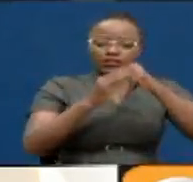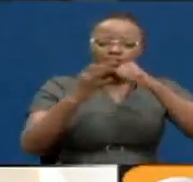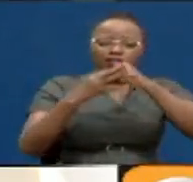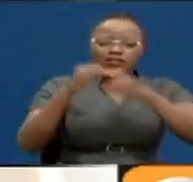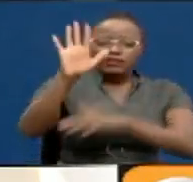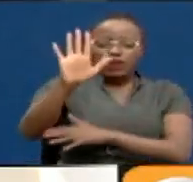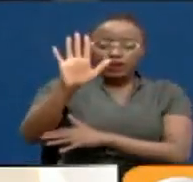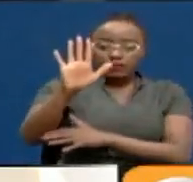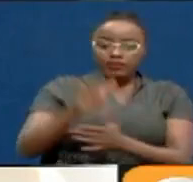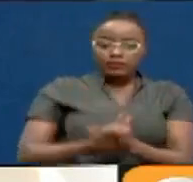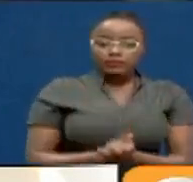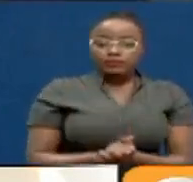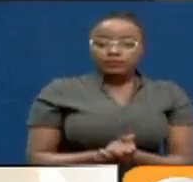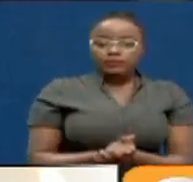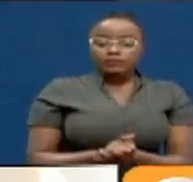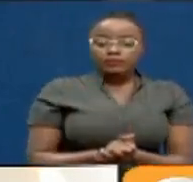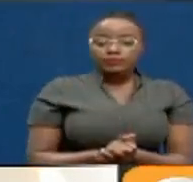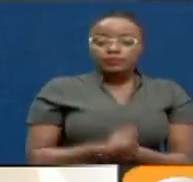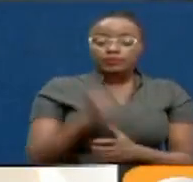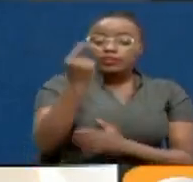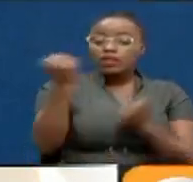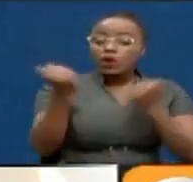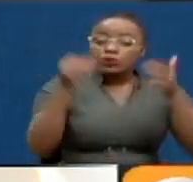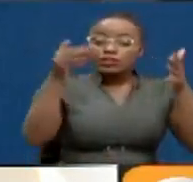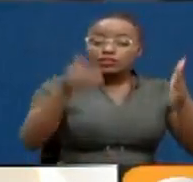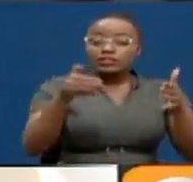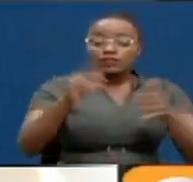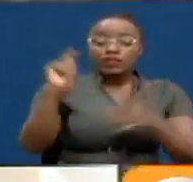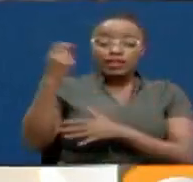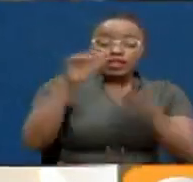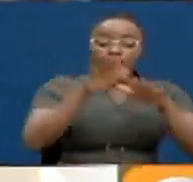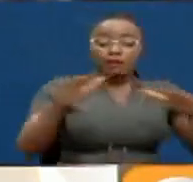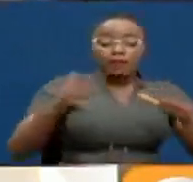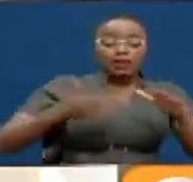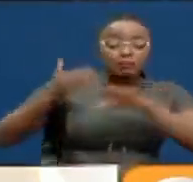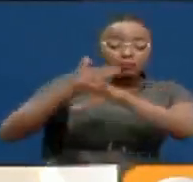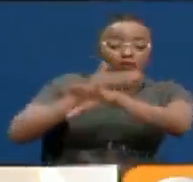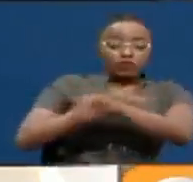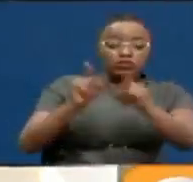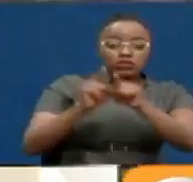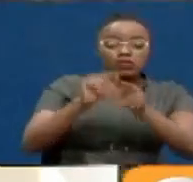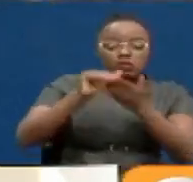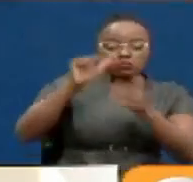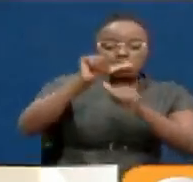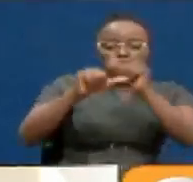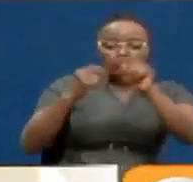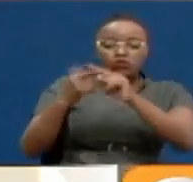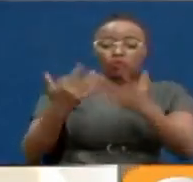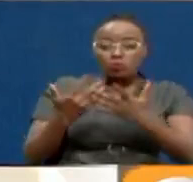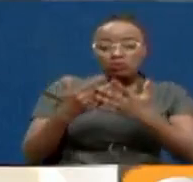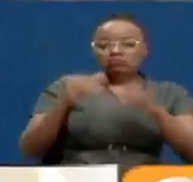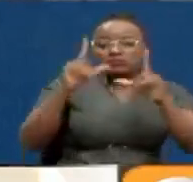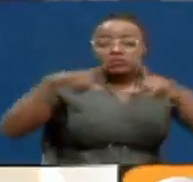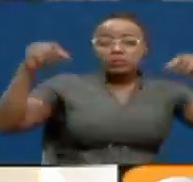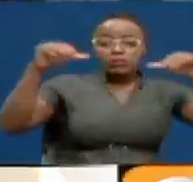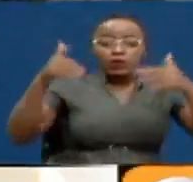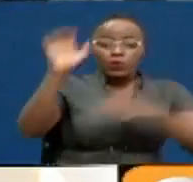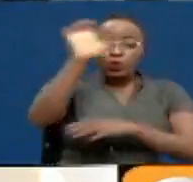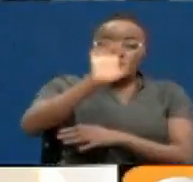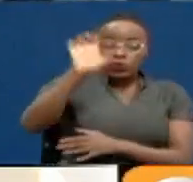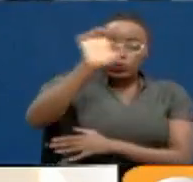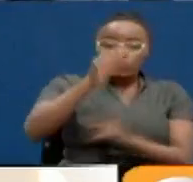1985. Rugged, made for hard work. The only cars available in the Kenyan market back then were mostly products from either Japan or